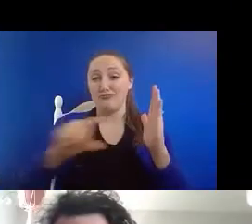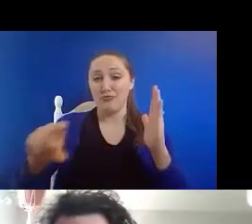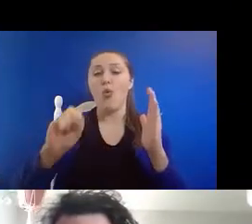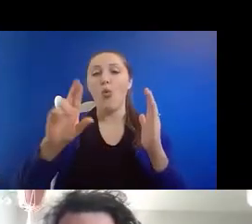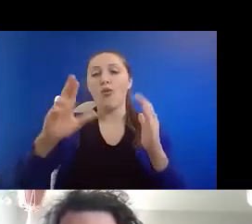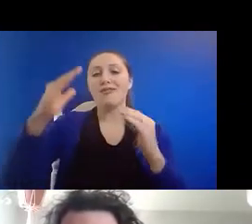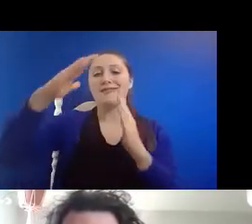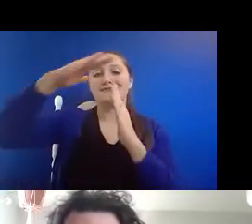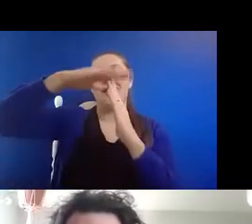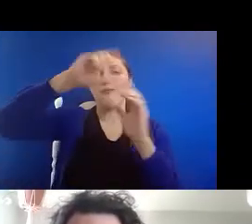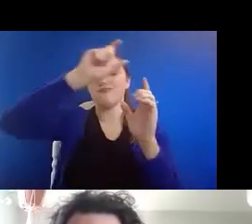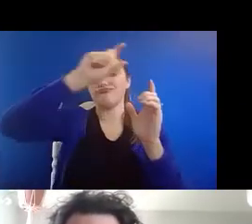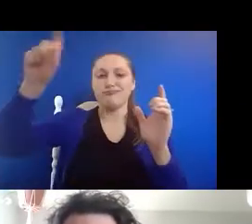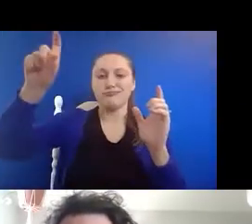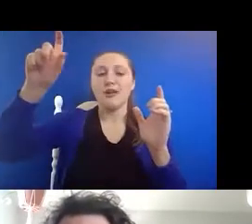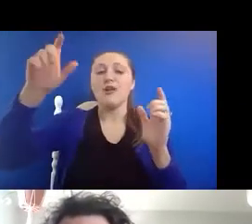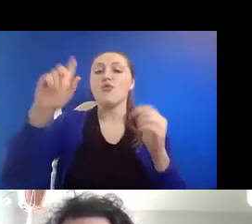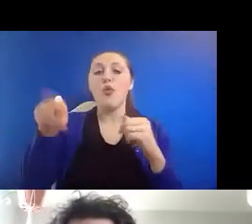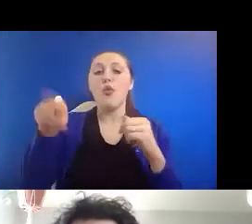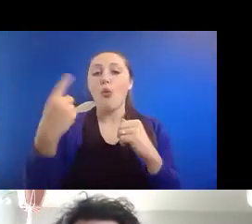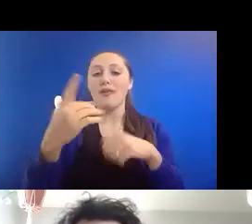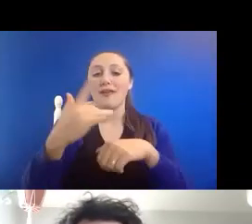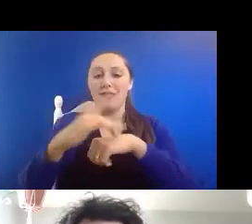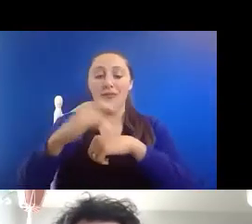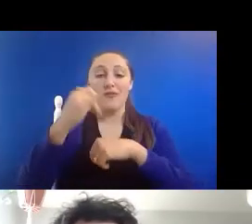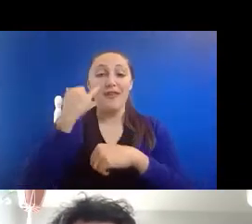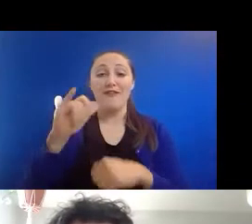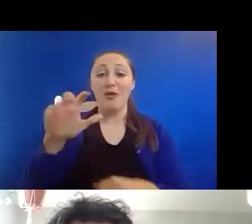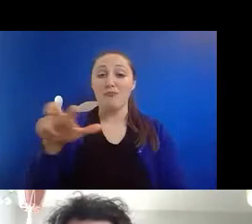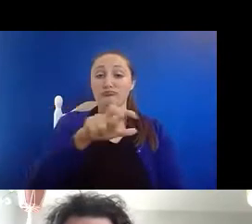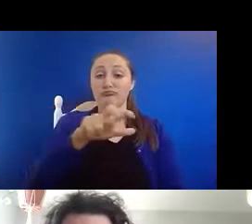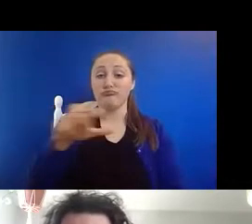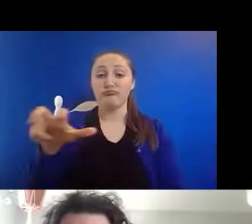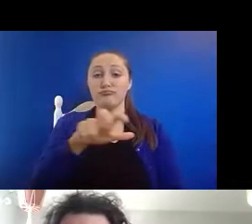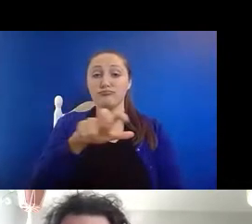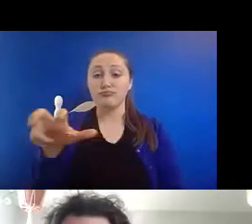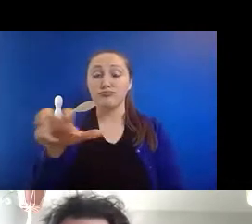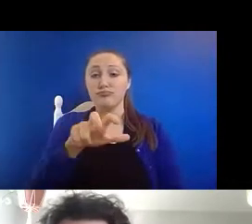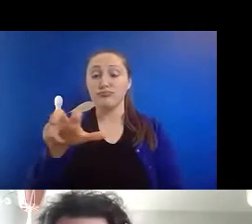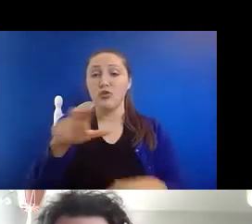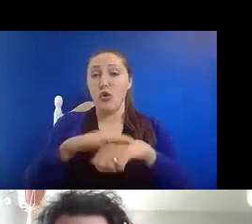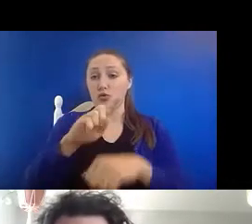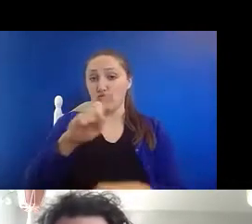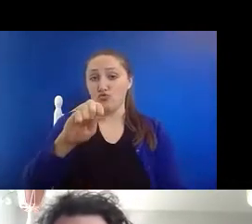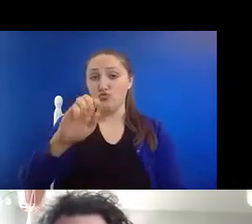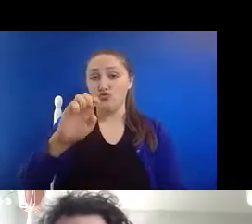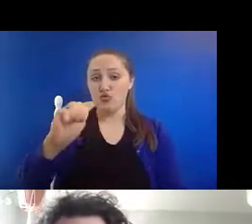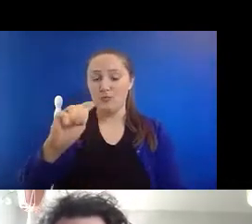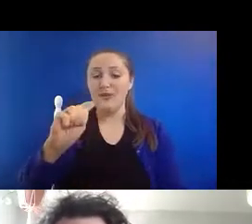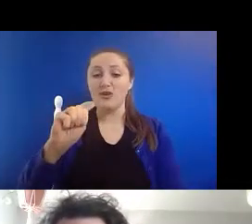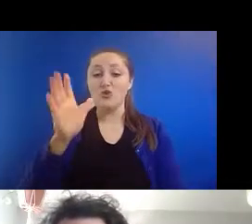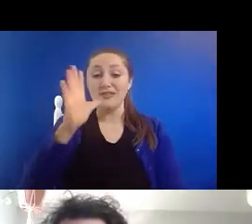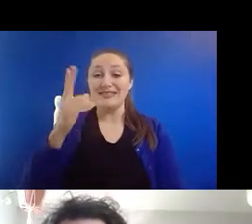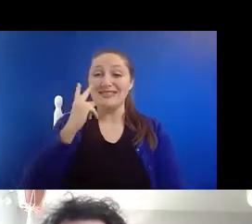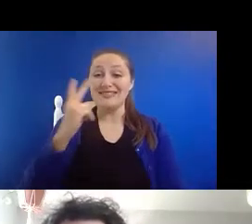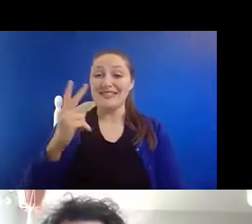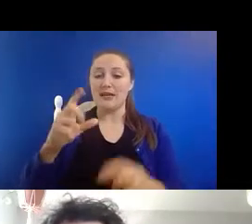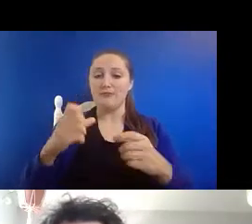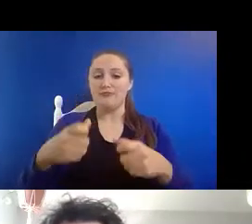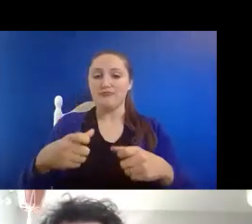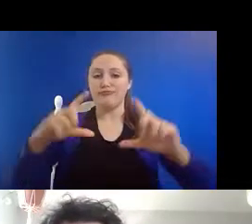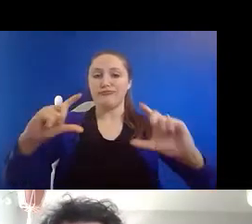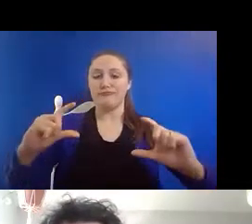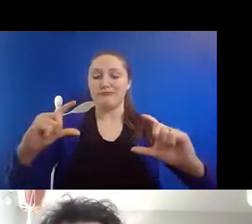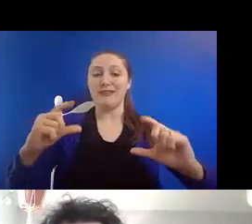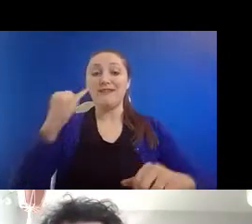window, and they only become available when you move your mouse over the Zoom window. The little menu will slide up from the bottom. Or if you're using it on your mobile